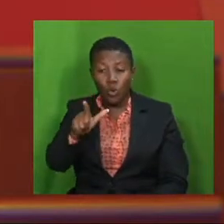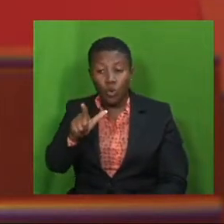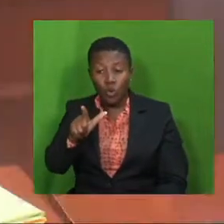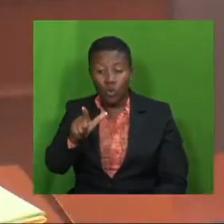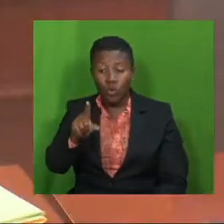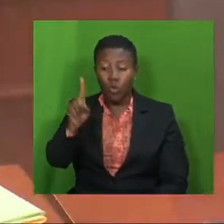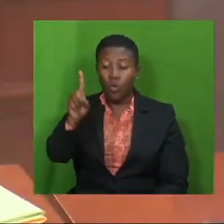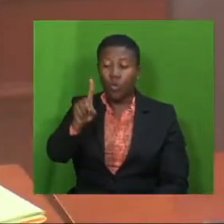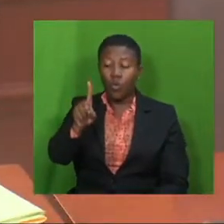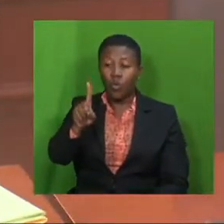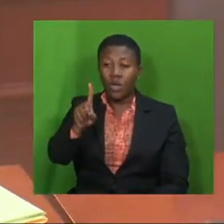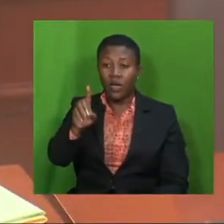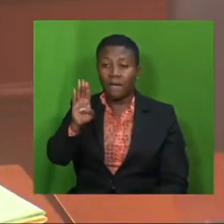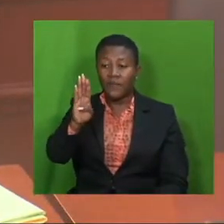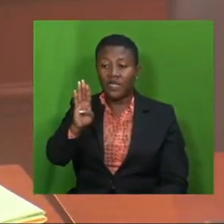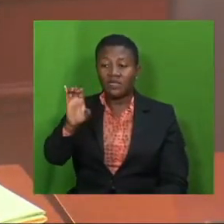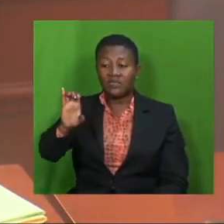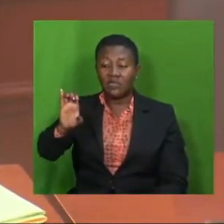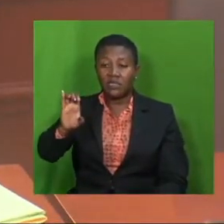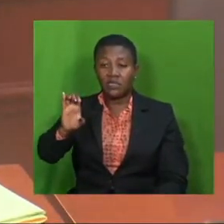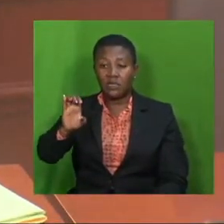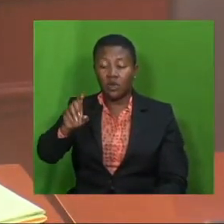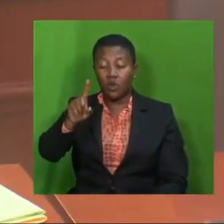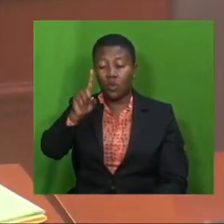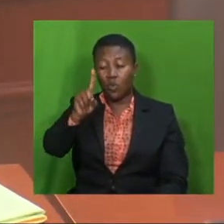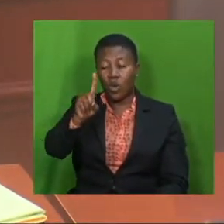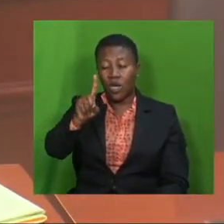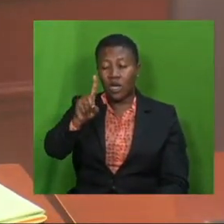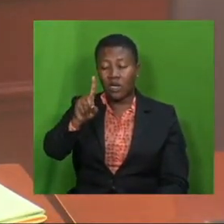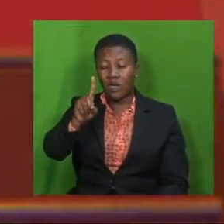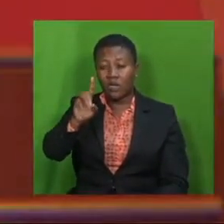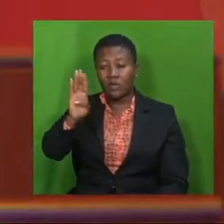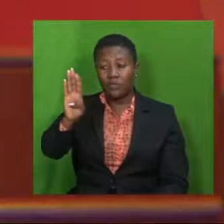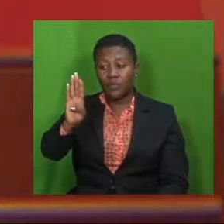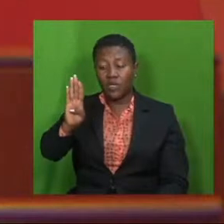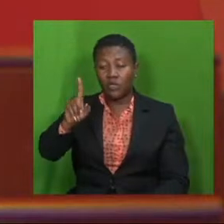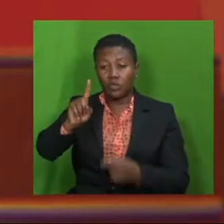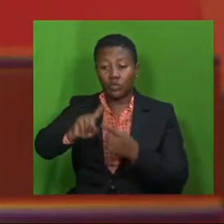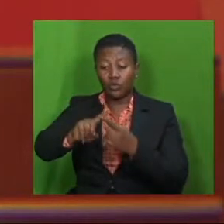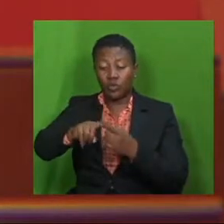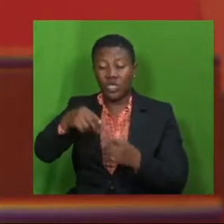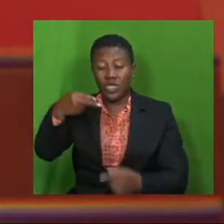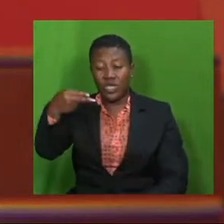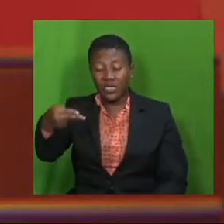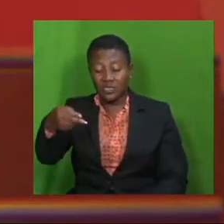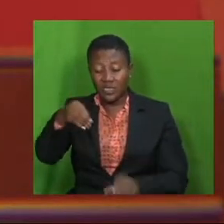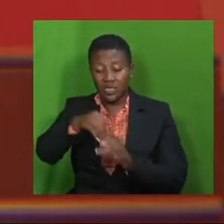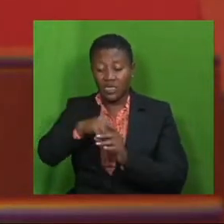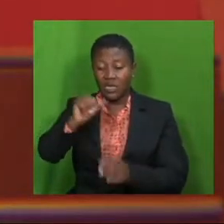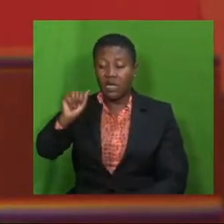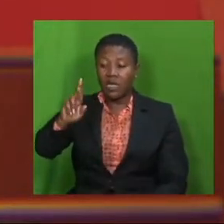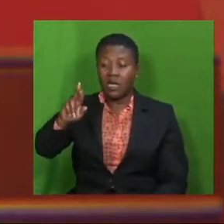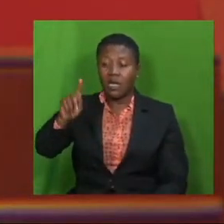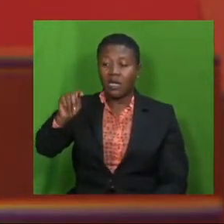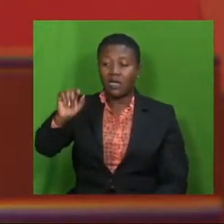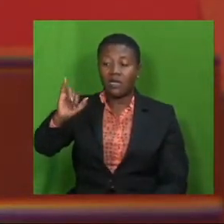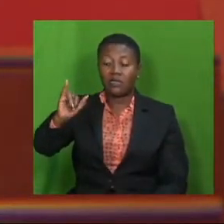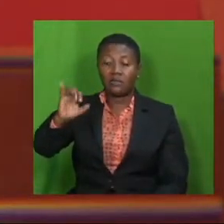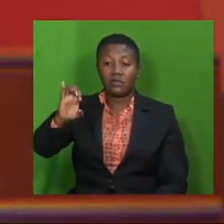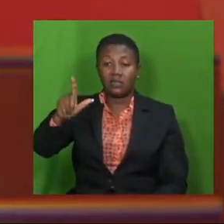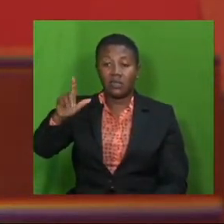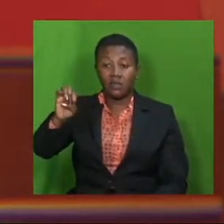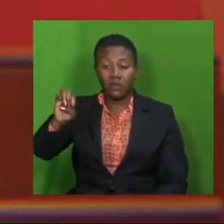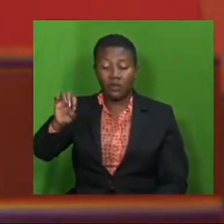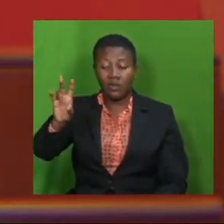1B, C to H of Article 97. However,